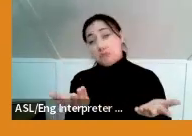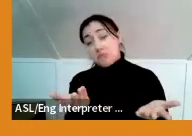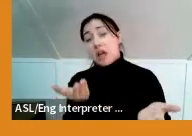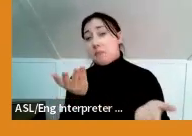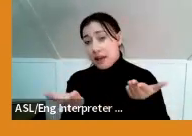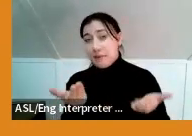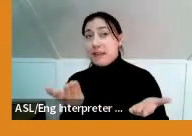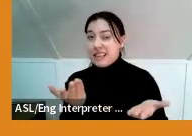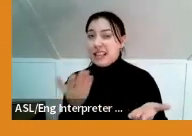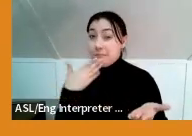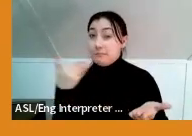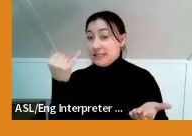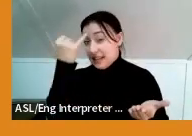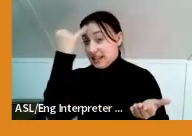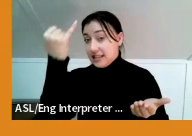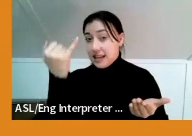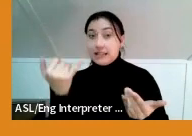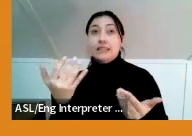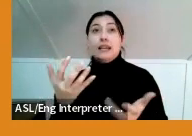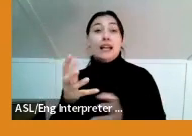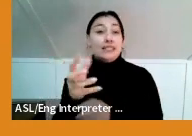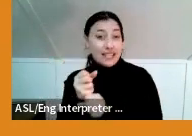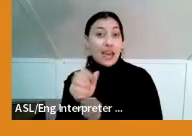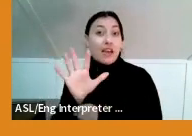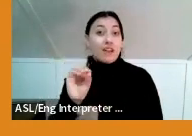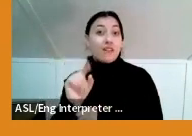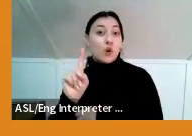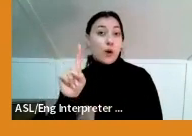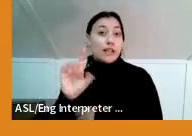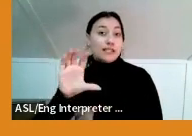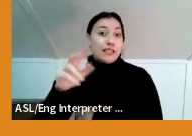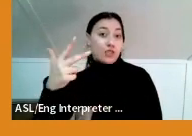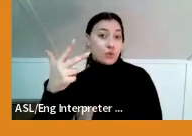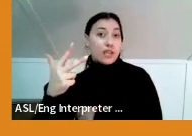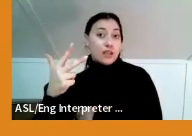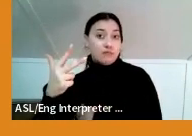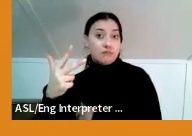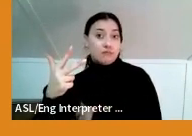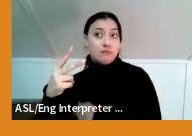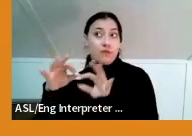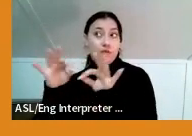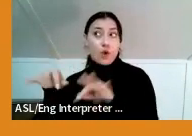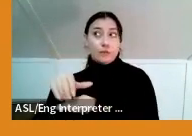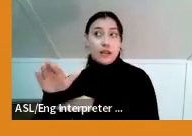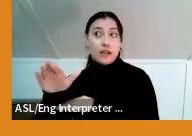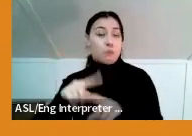own 501c3 status, but for whatever reason, they are not doing it currently.